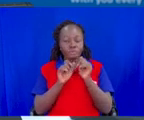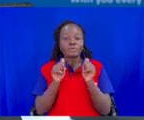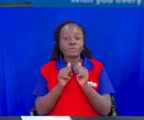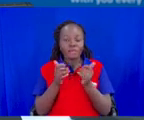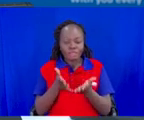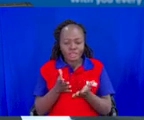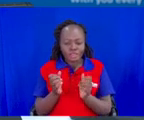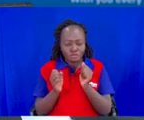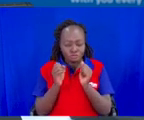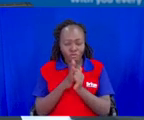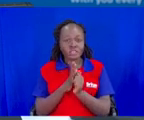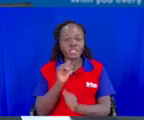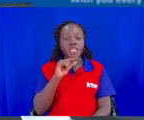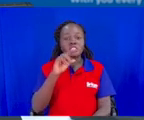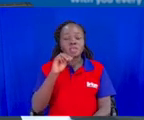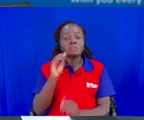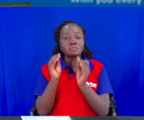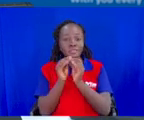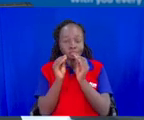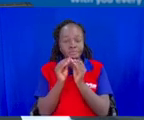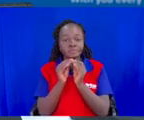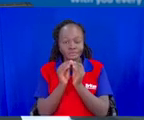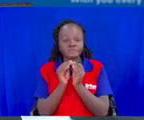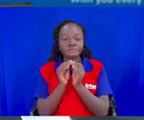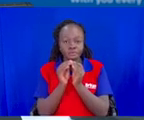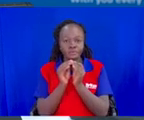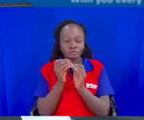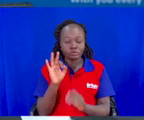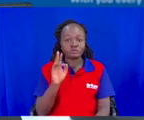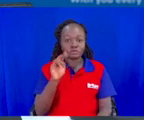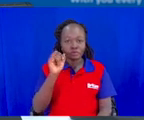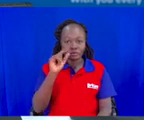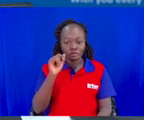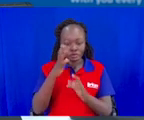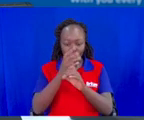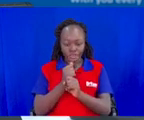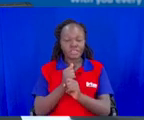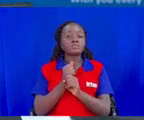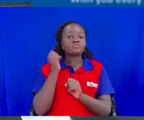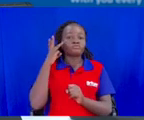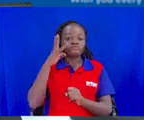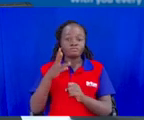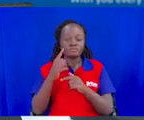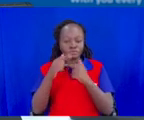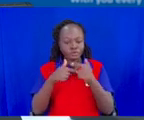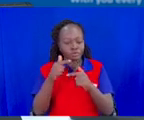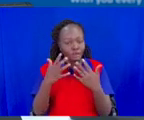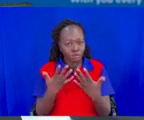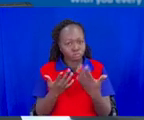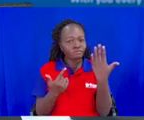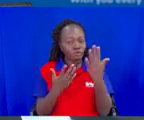this 14th annual general meeting of the unit trust funds will proceed